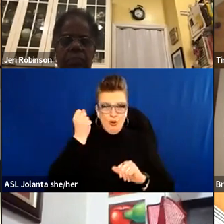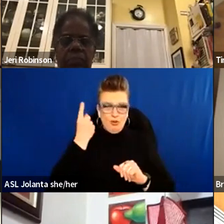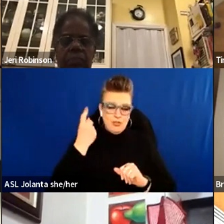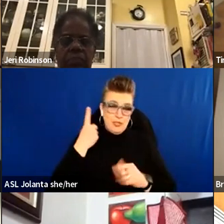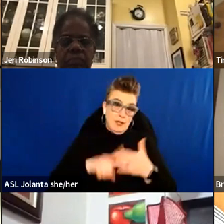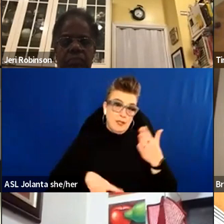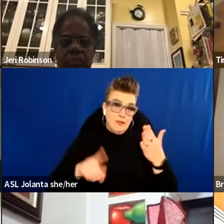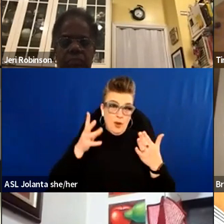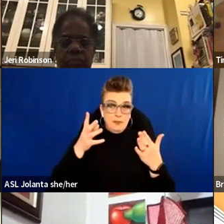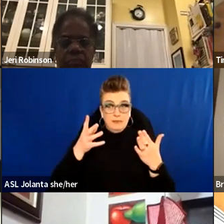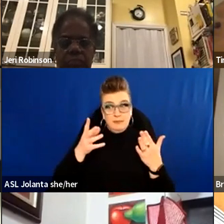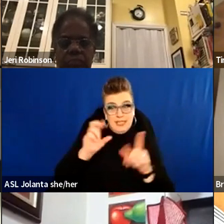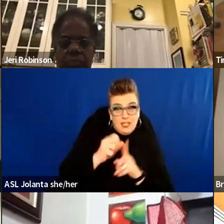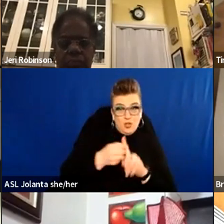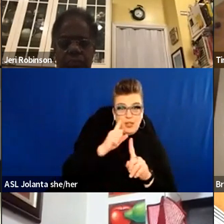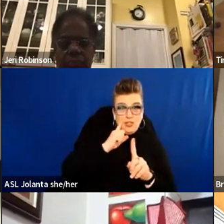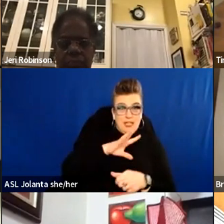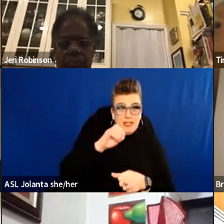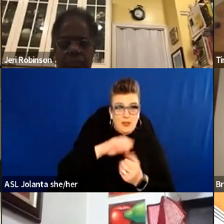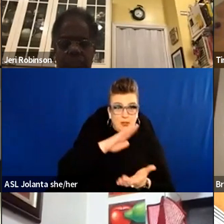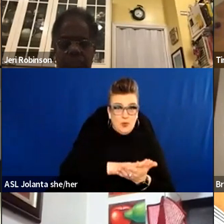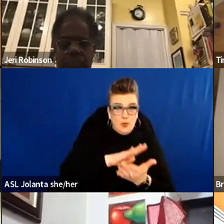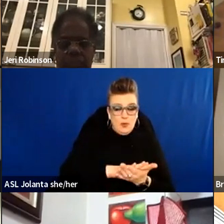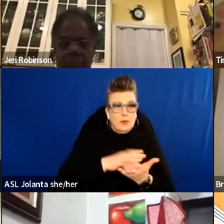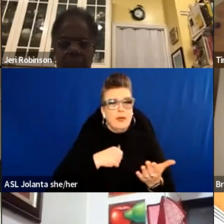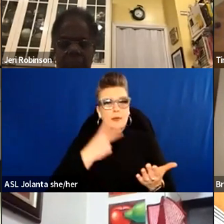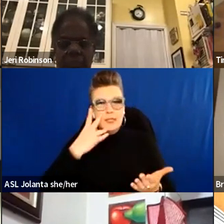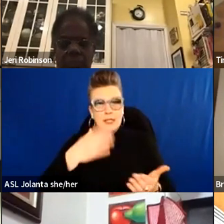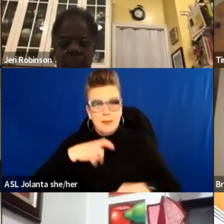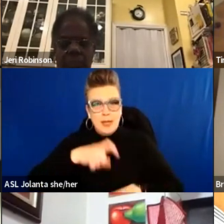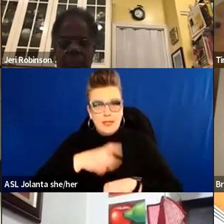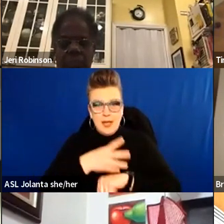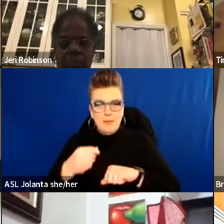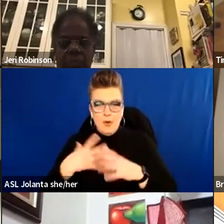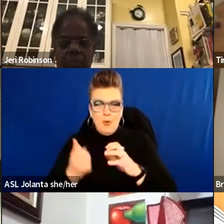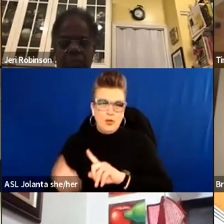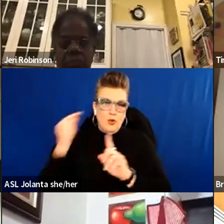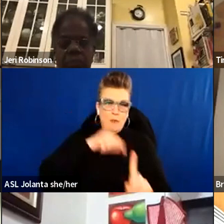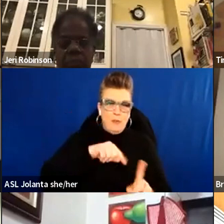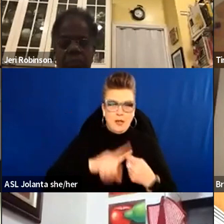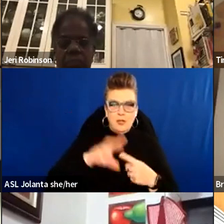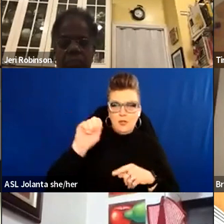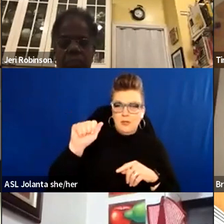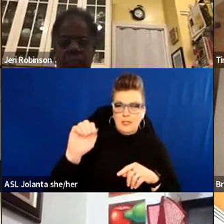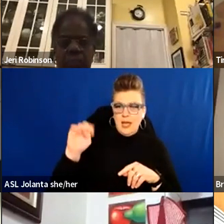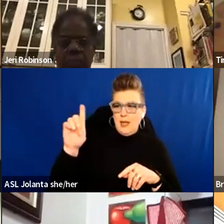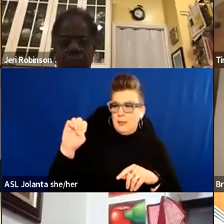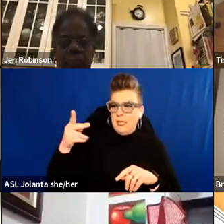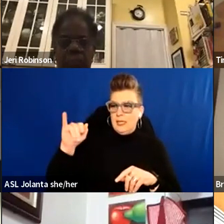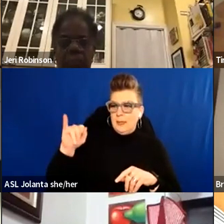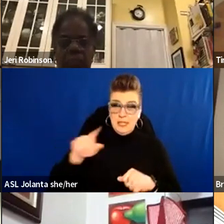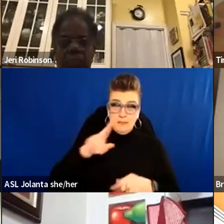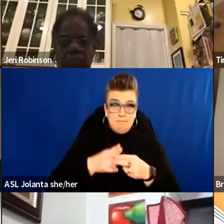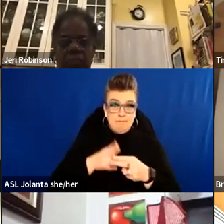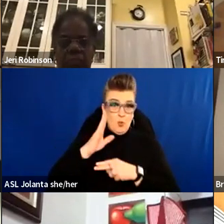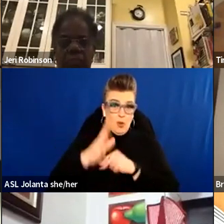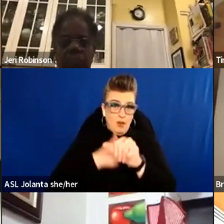schools and i would also just i know my time's up but just to go back to what sam dupin had indicated that he would be following up with the school